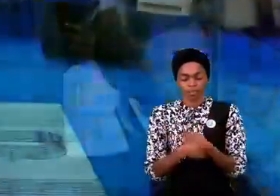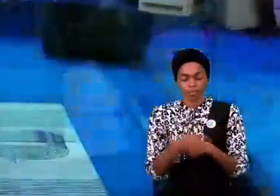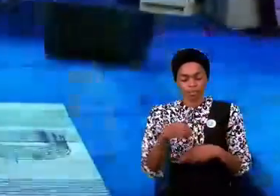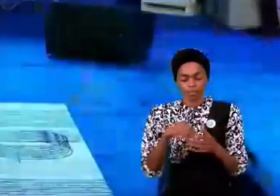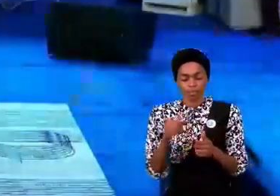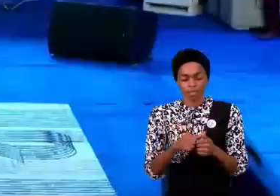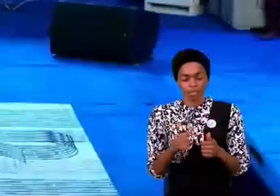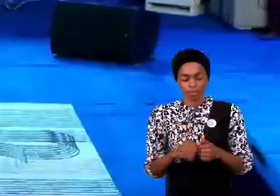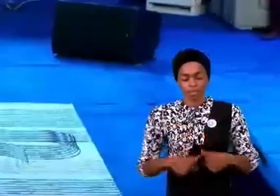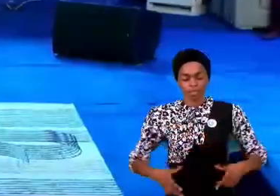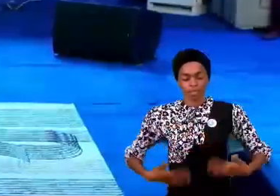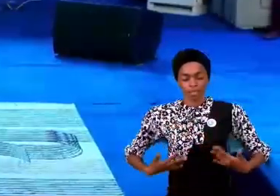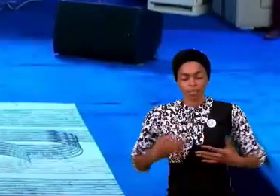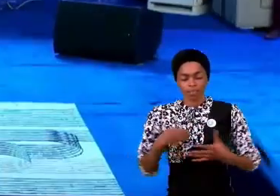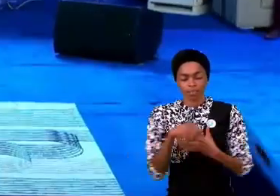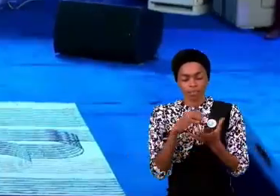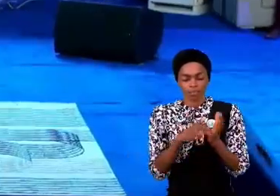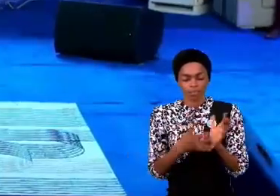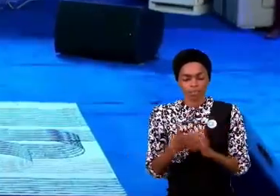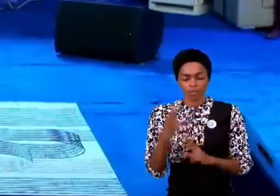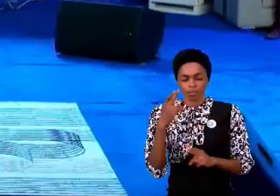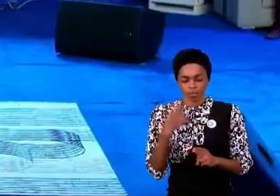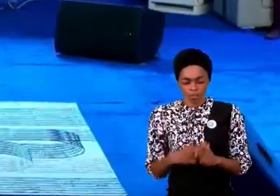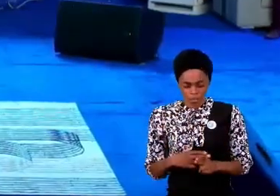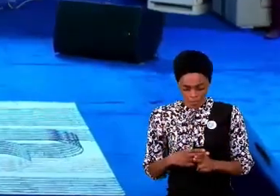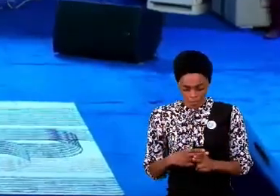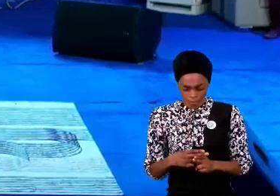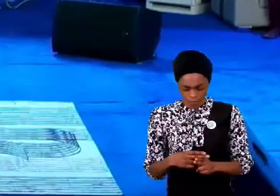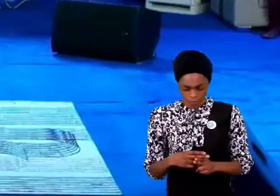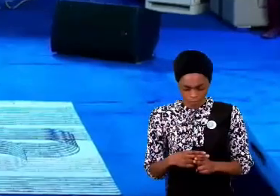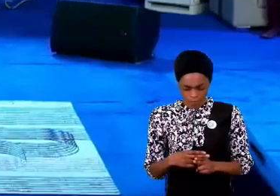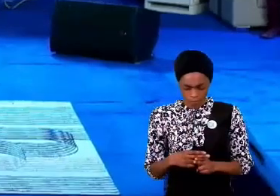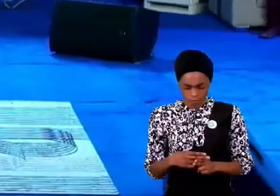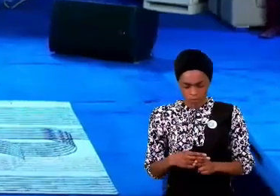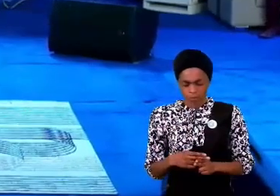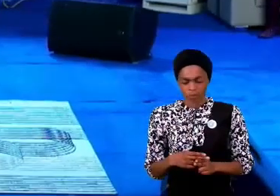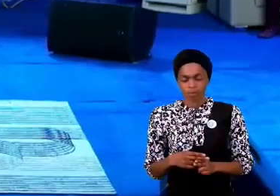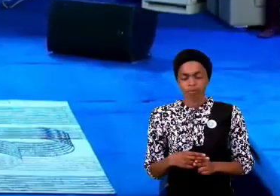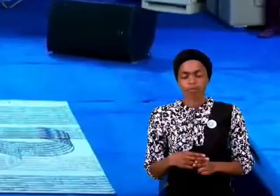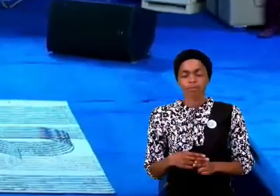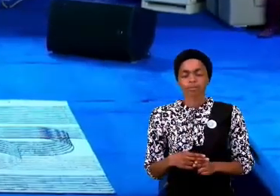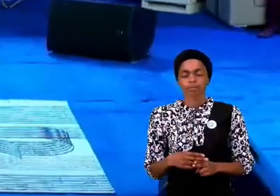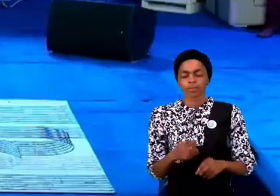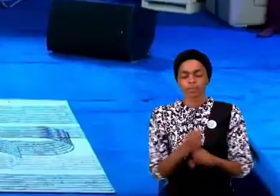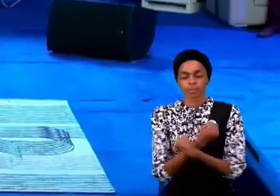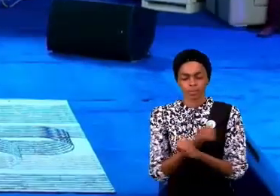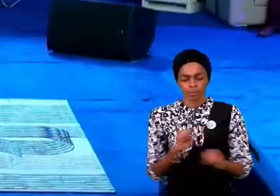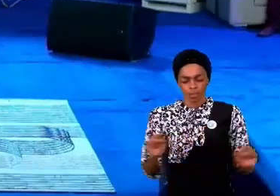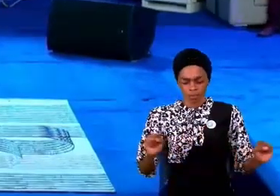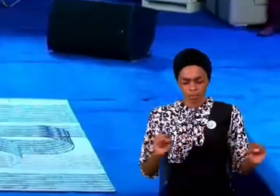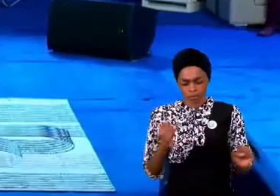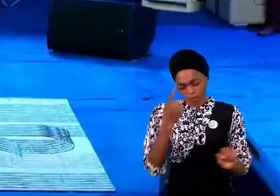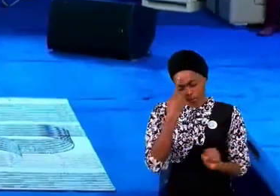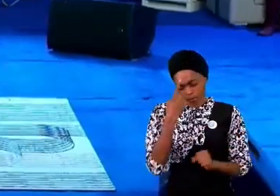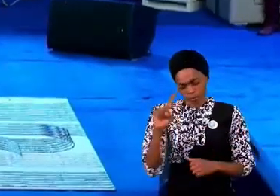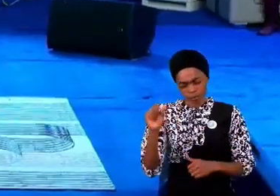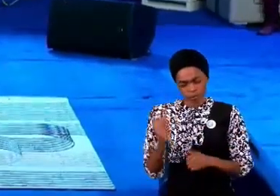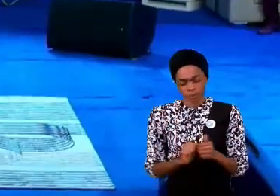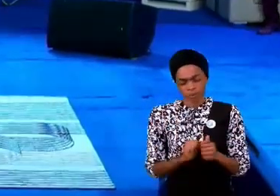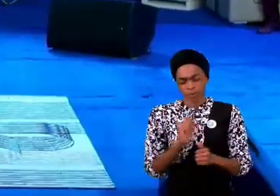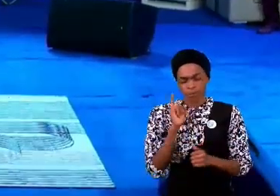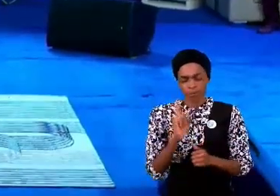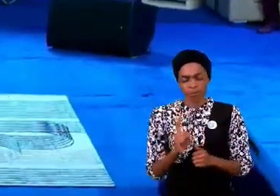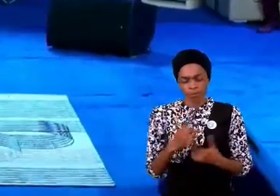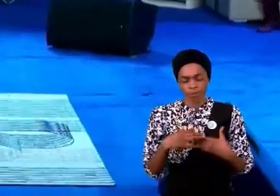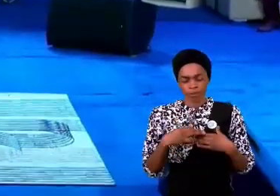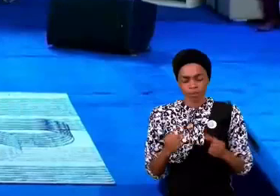Salvation for everyone. Amen. Healing for everyone. Amen. Deliverance for everyone. Amen.